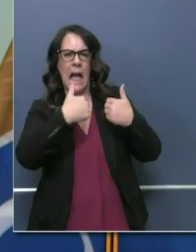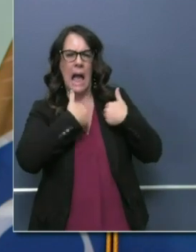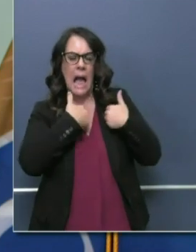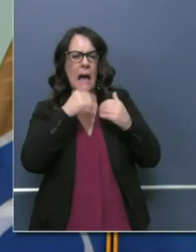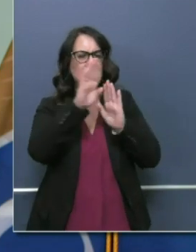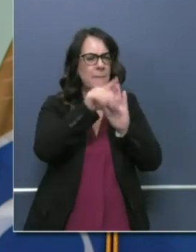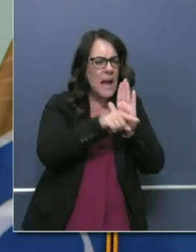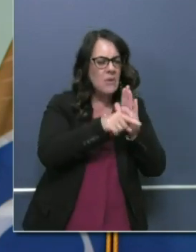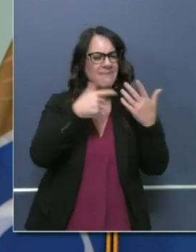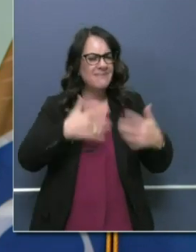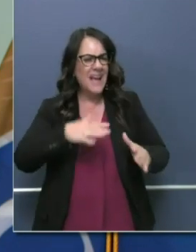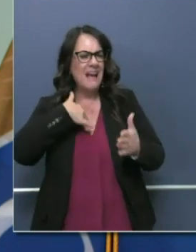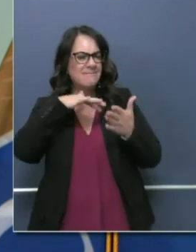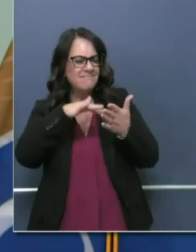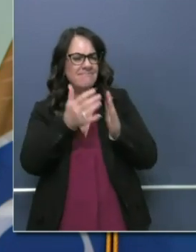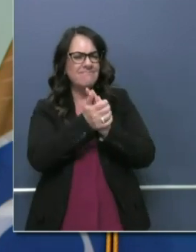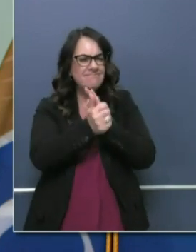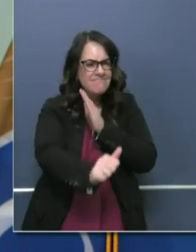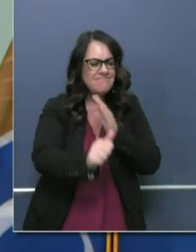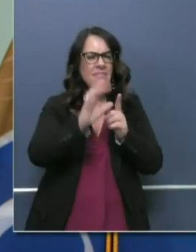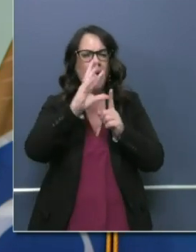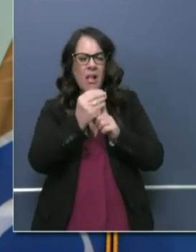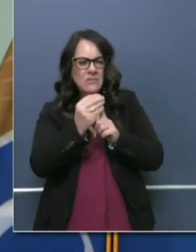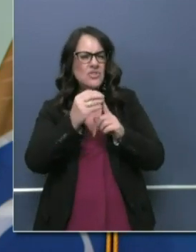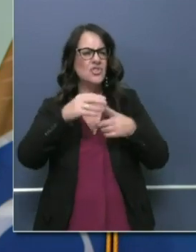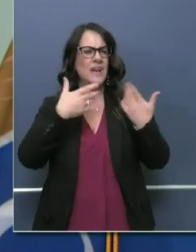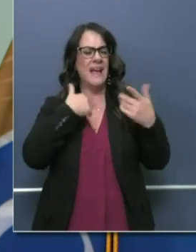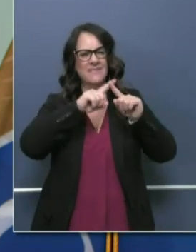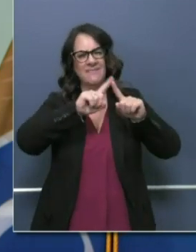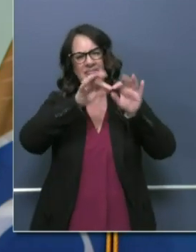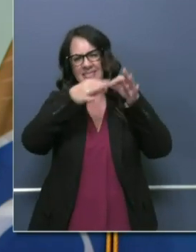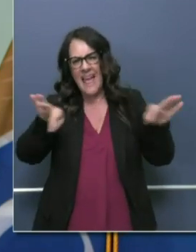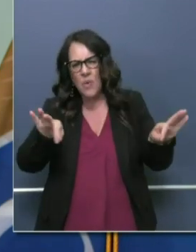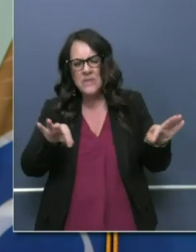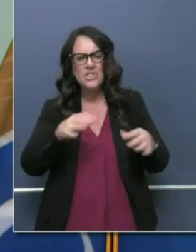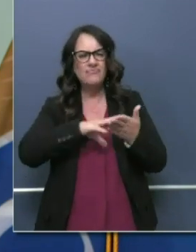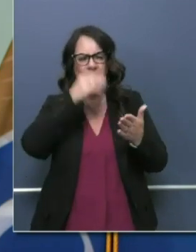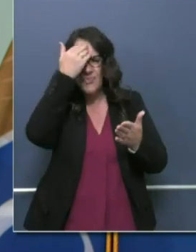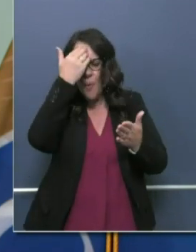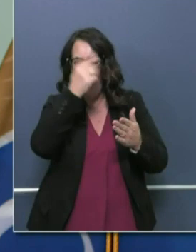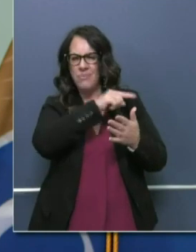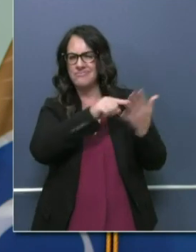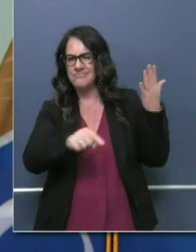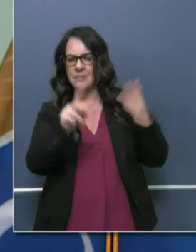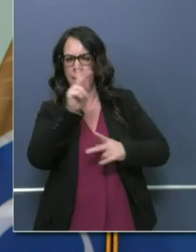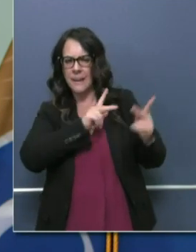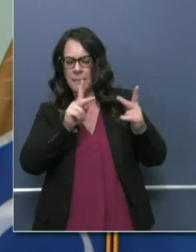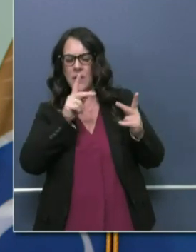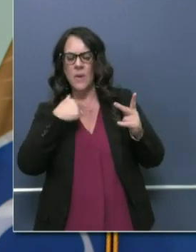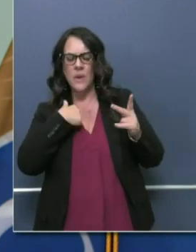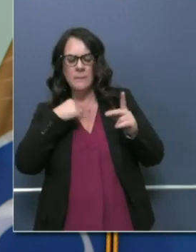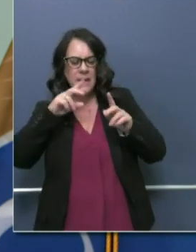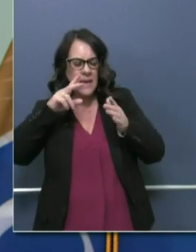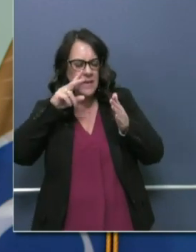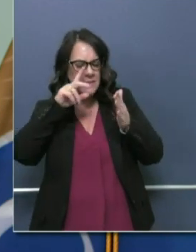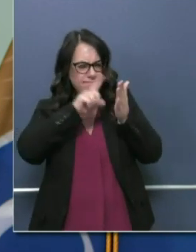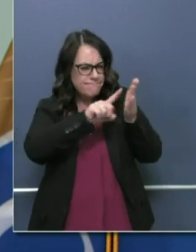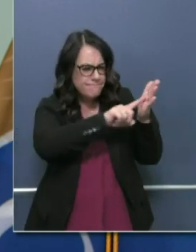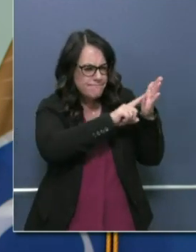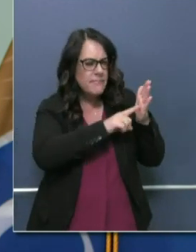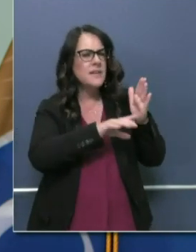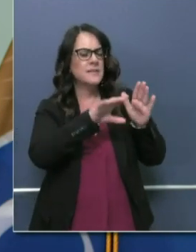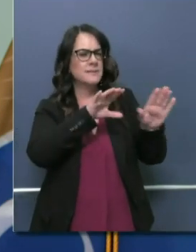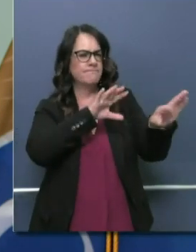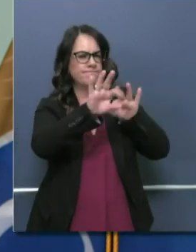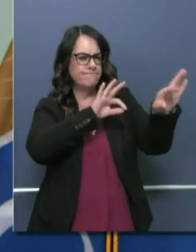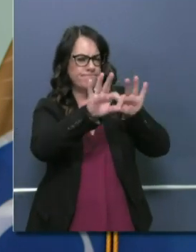sensitivity, cultural competency, different language skills, a health mindset. We've been scouring that workforce. We